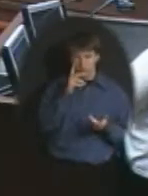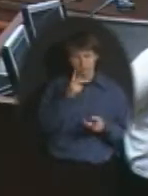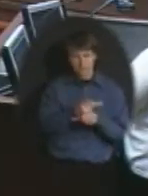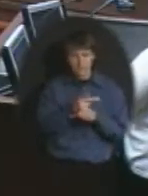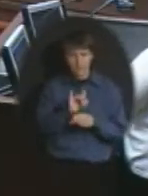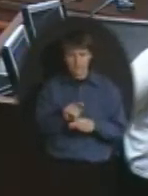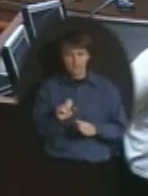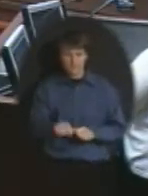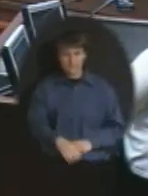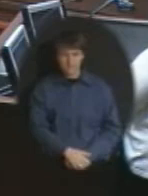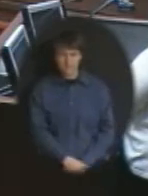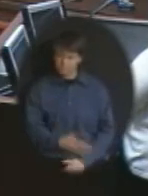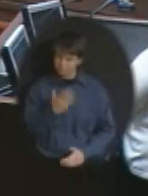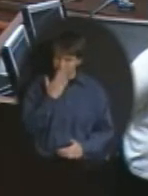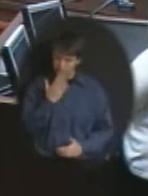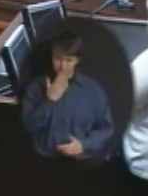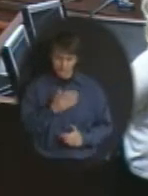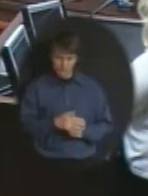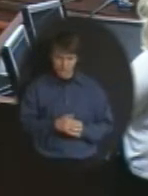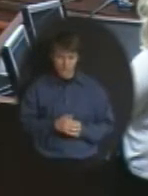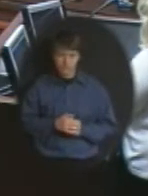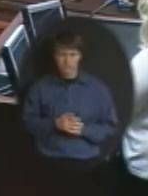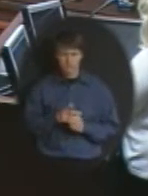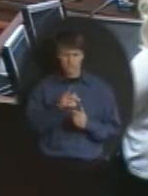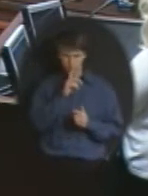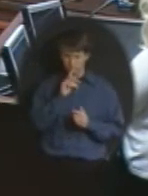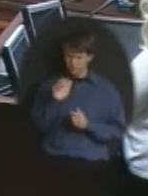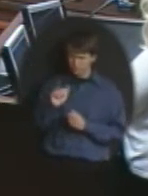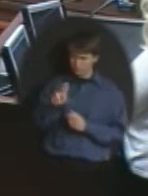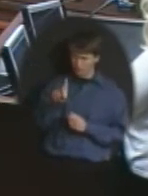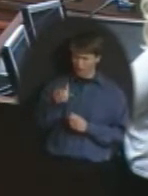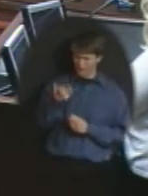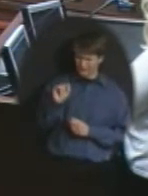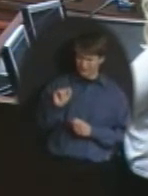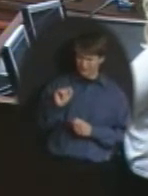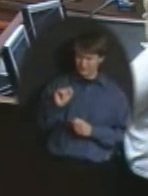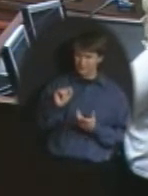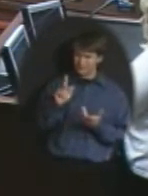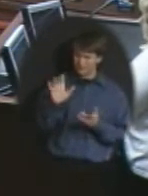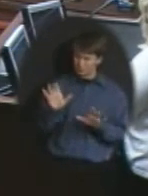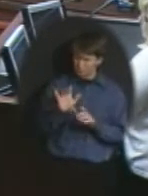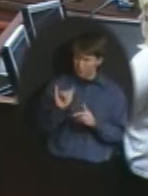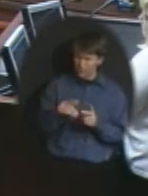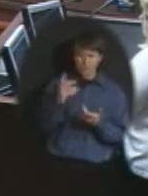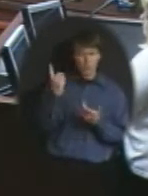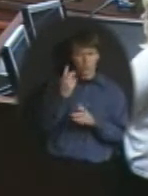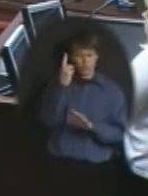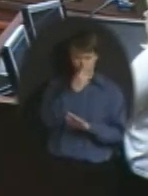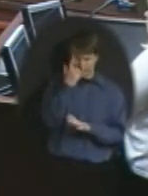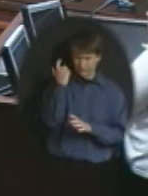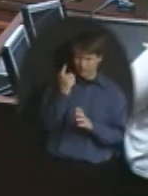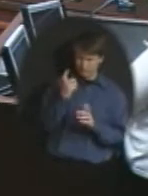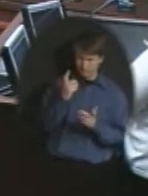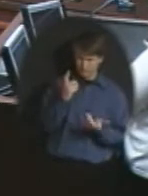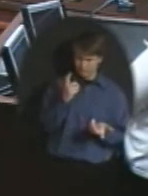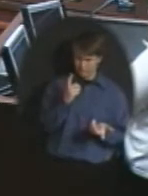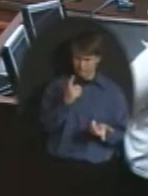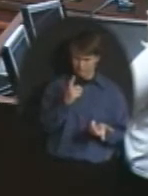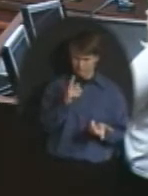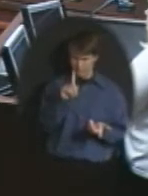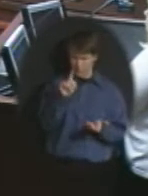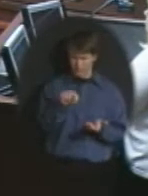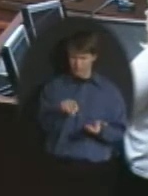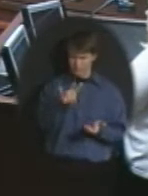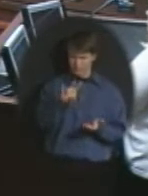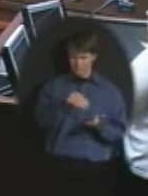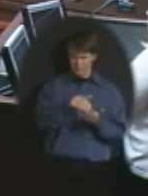you. Is there an official audit process that we go back? Again, the only reason because it is such a large dollar amount. I mean,